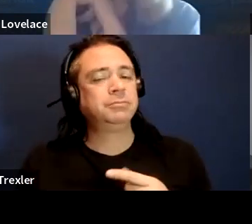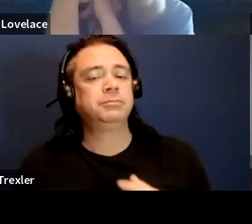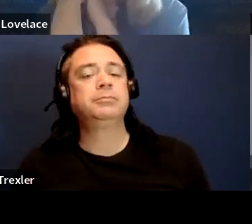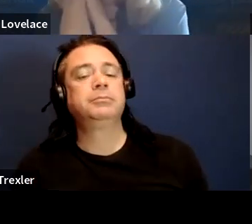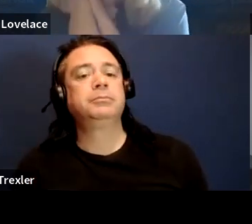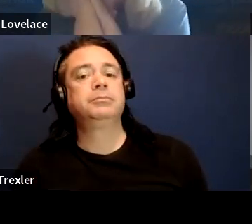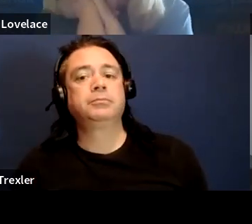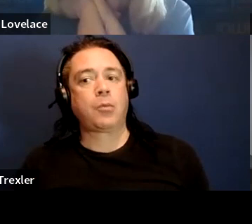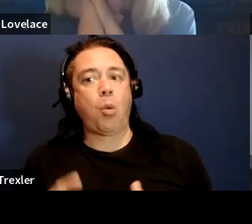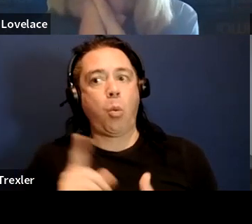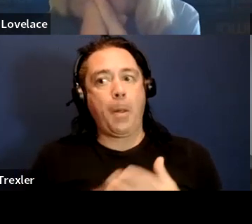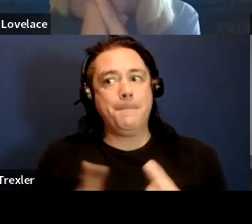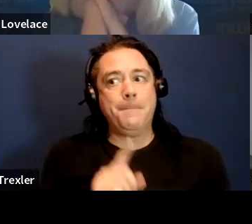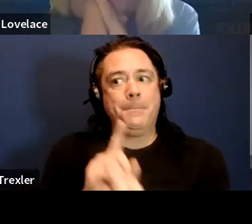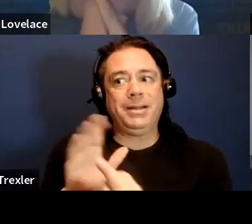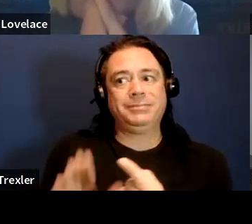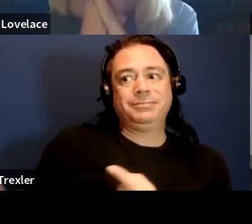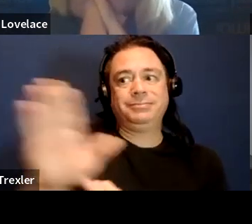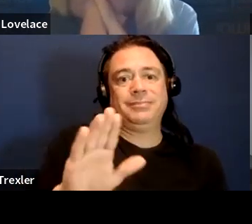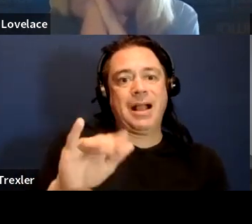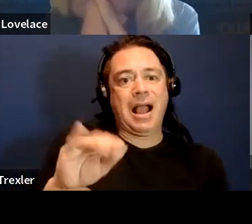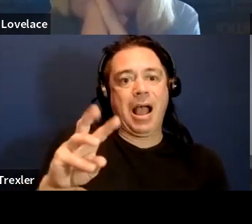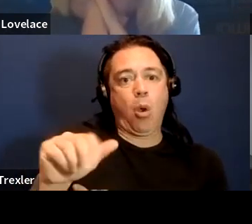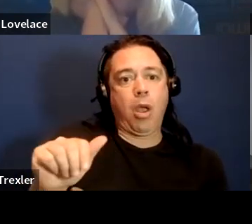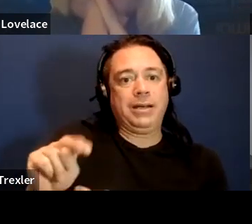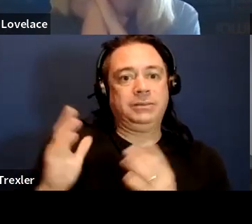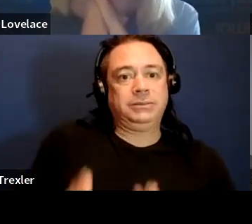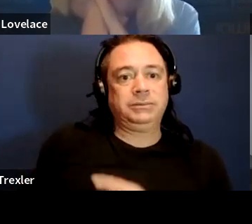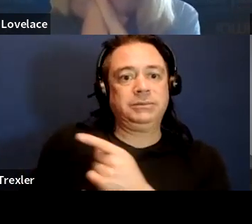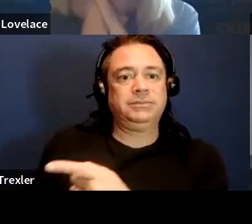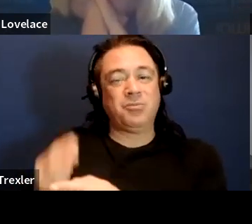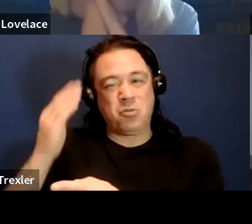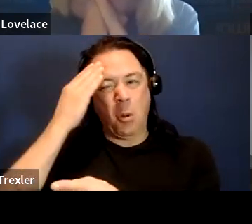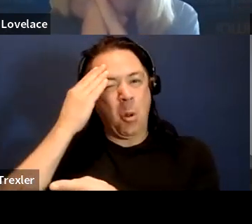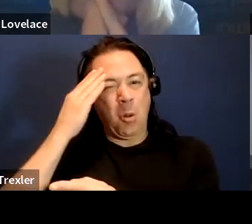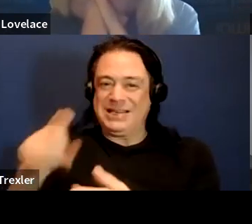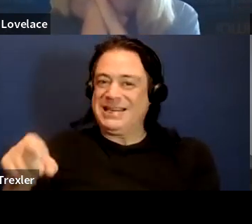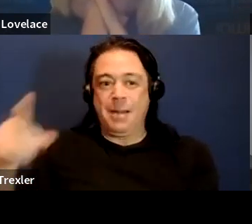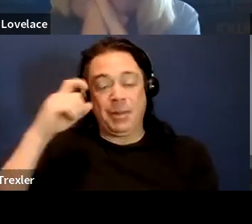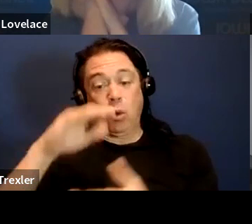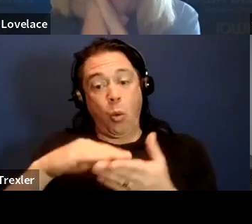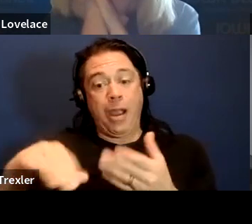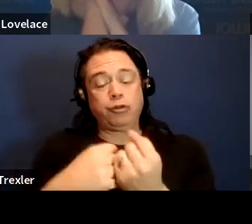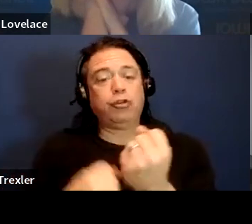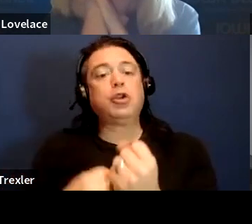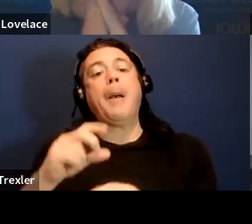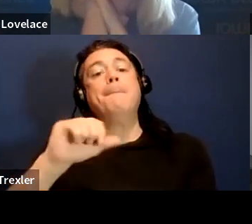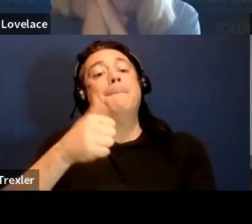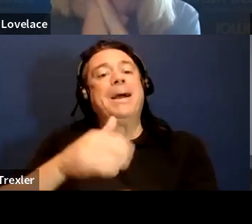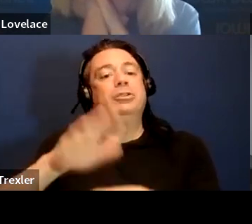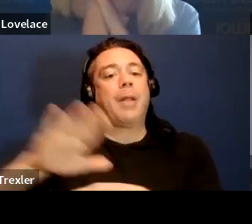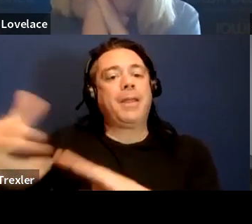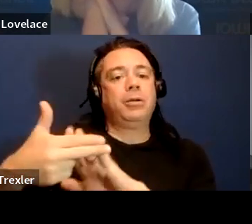meet the needs of Iowans. We know we need to do this because the waiver structure is currently based on diagnosis